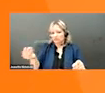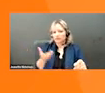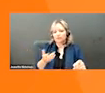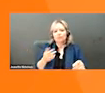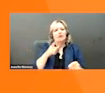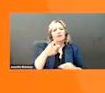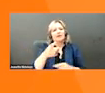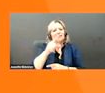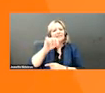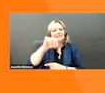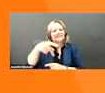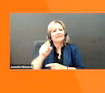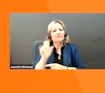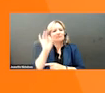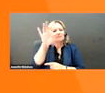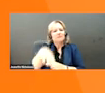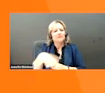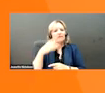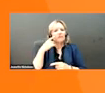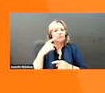for creative writing or for theater?